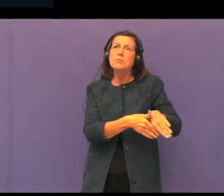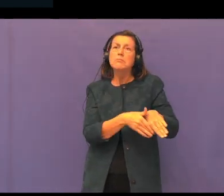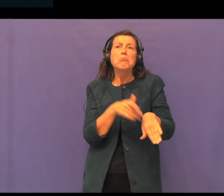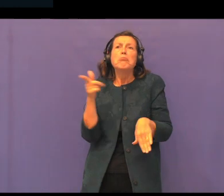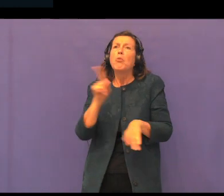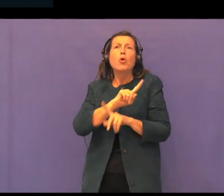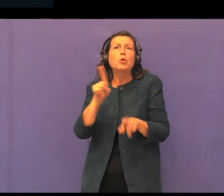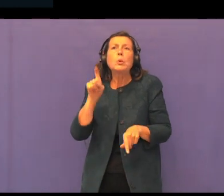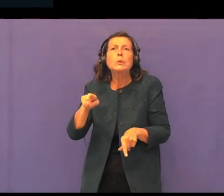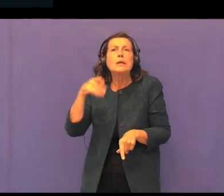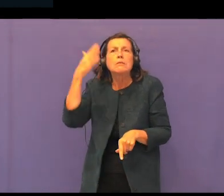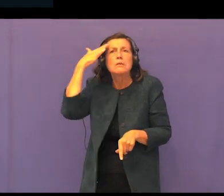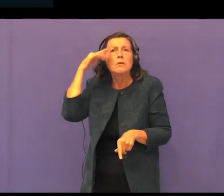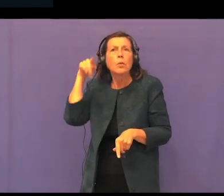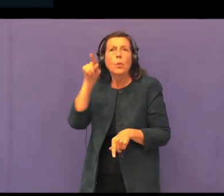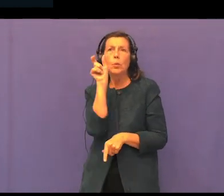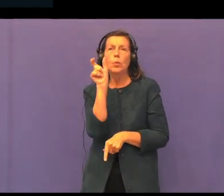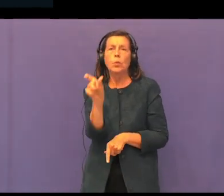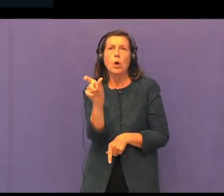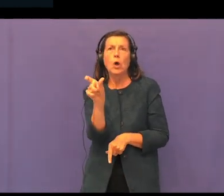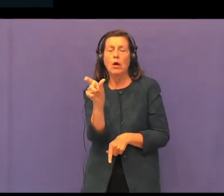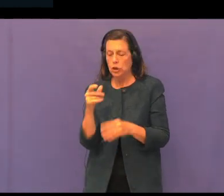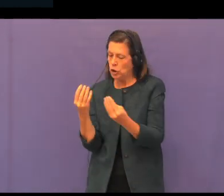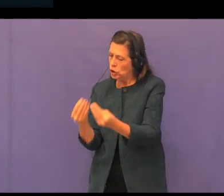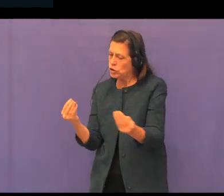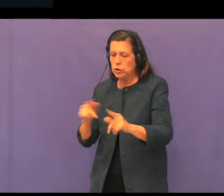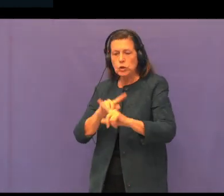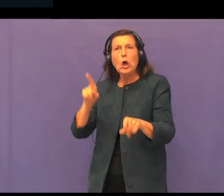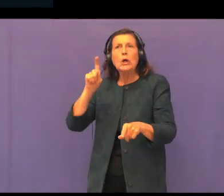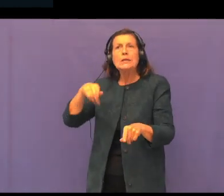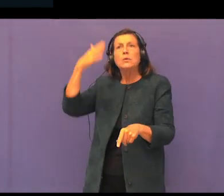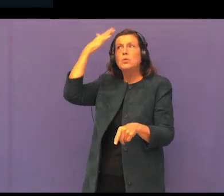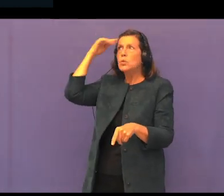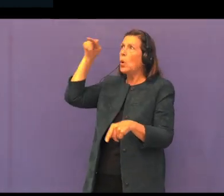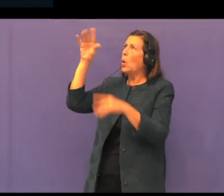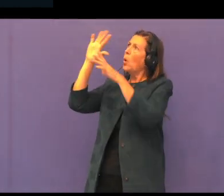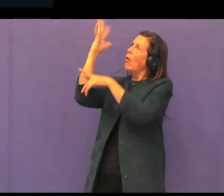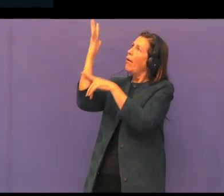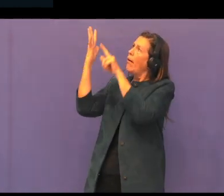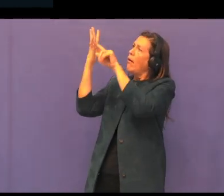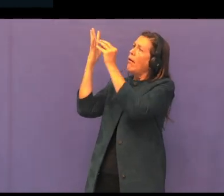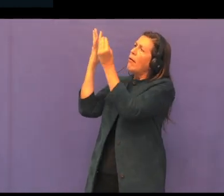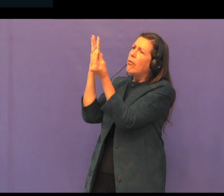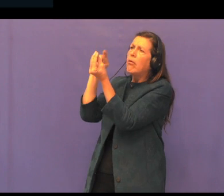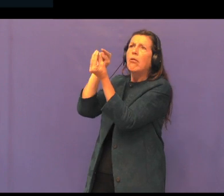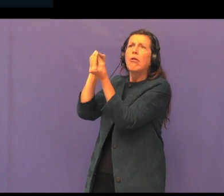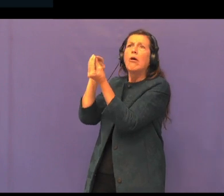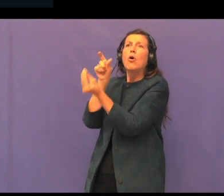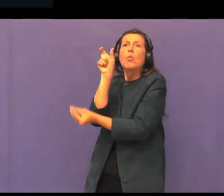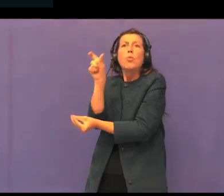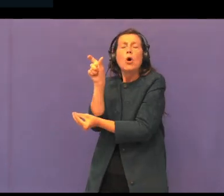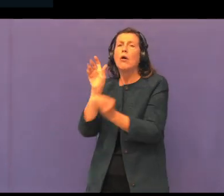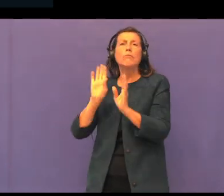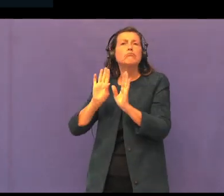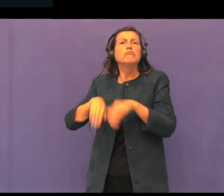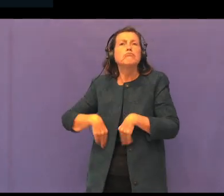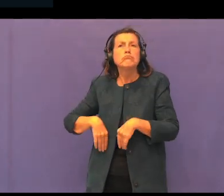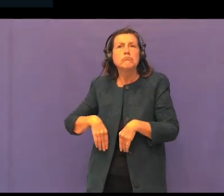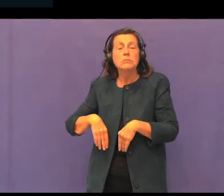what Macfarlane argued was that increasingly the landscape was becoming a